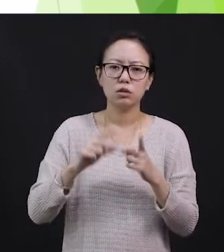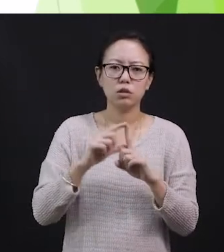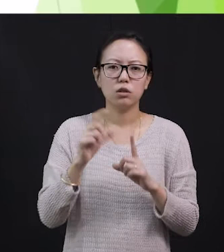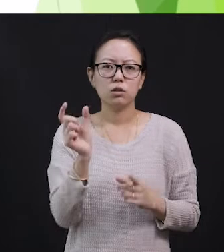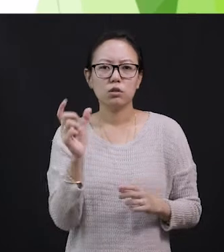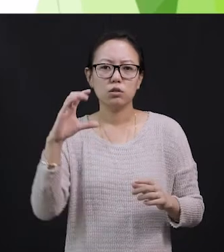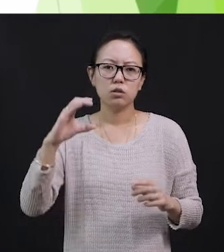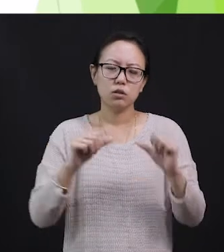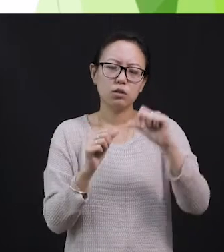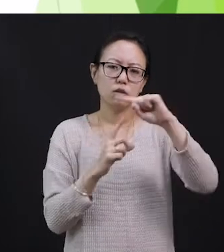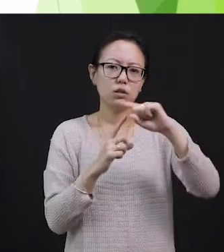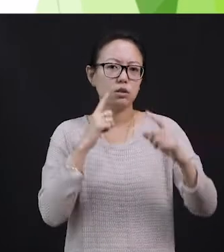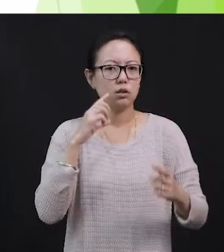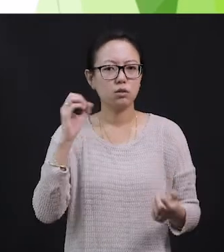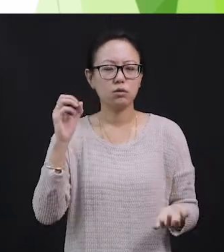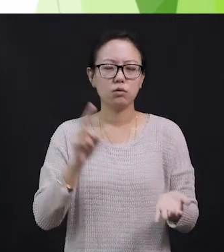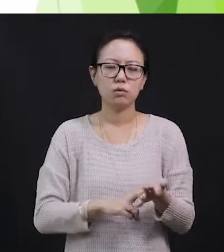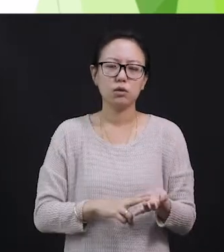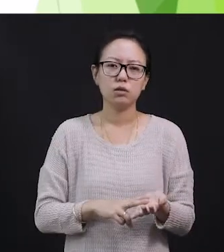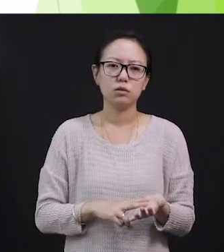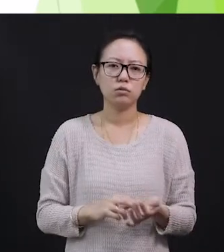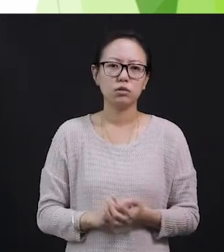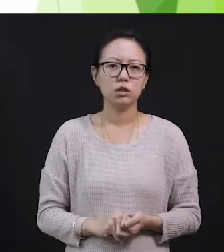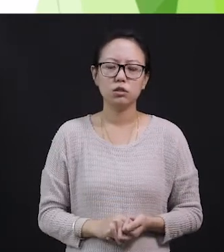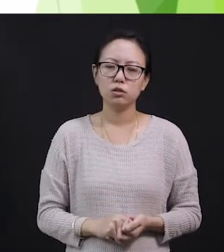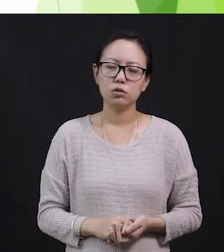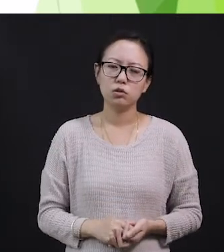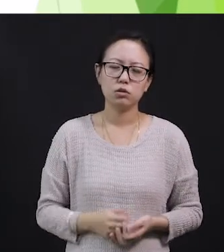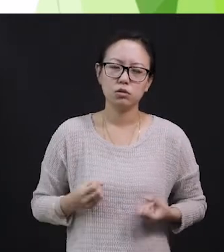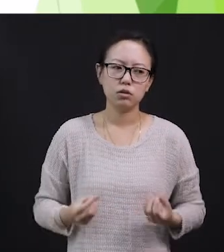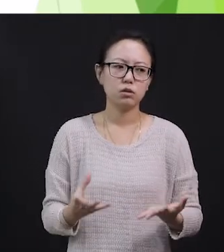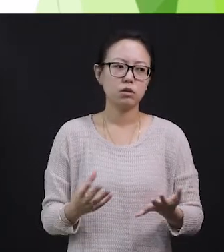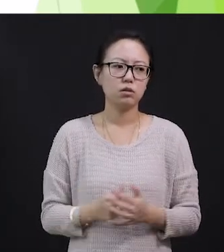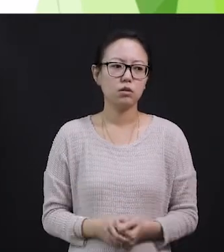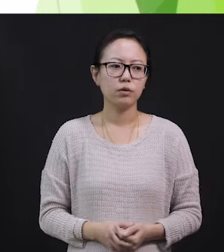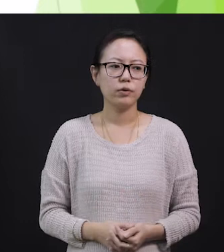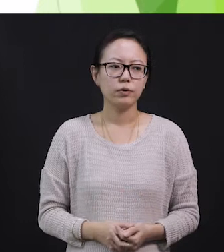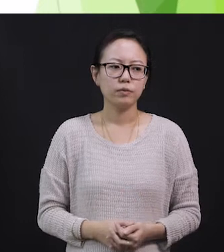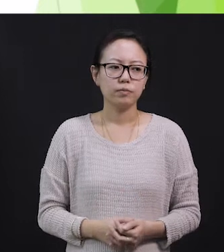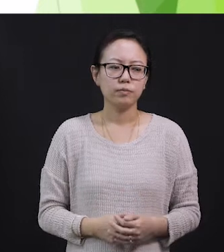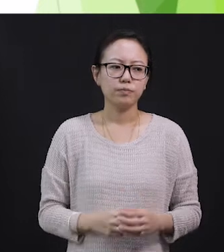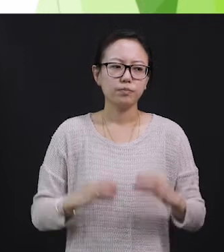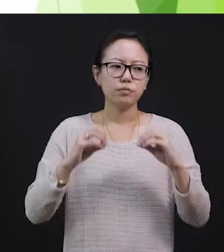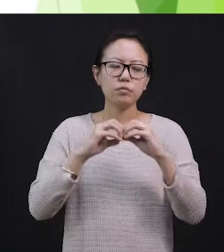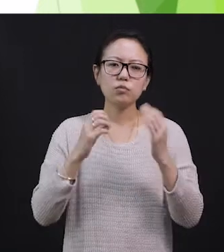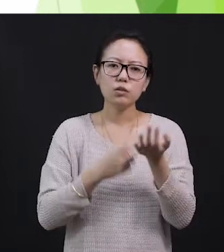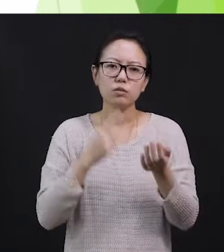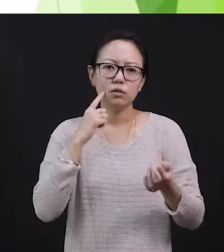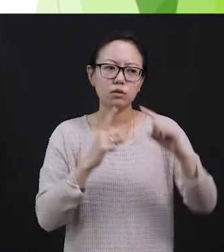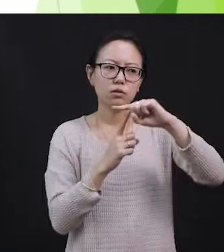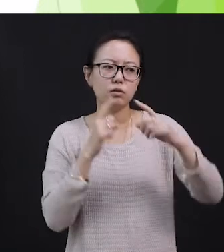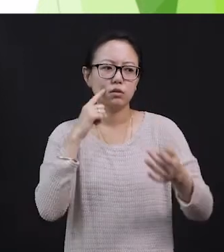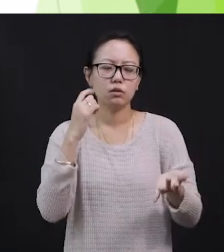Britishers were ruling India and were the masters of it. They wanted the people that they were ruling should speak their language so that they